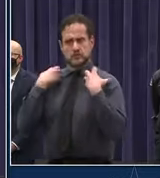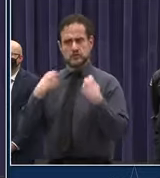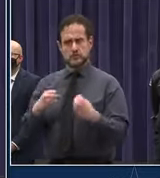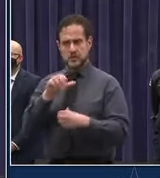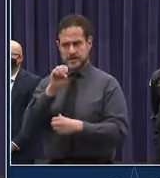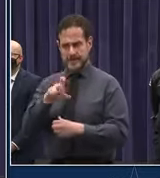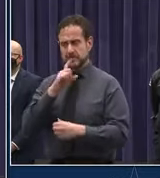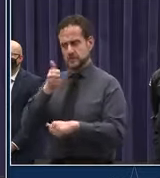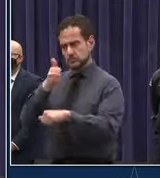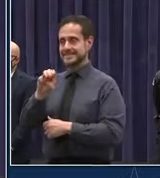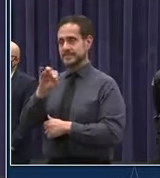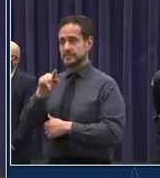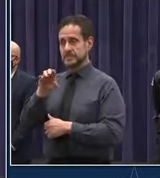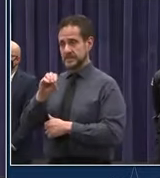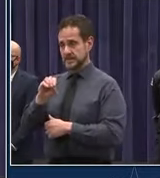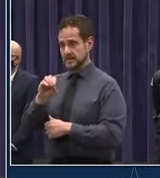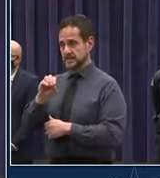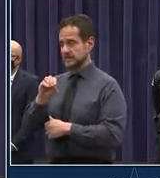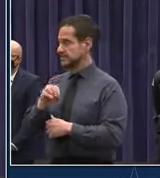Against these individuals. And again,